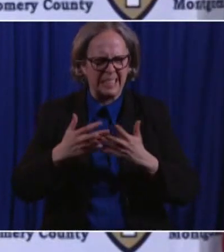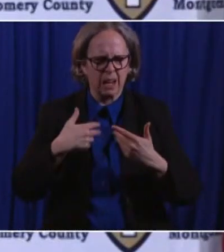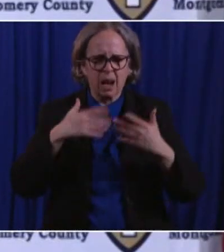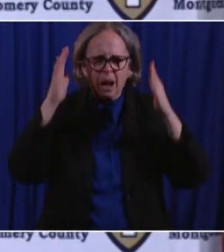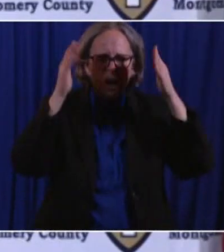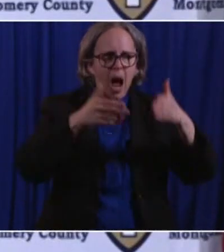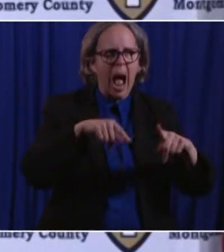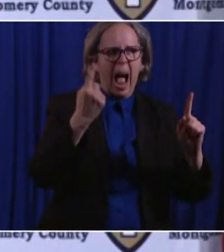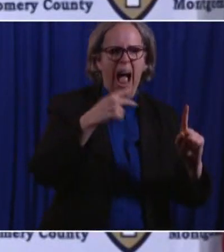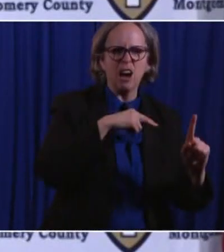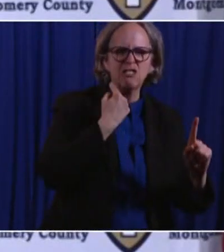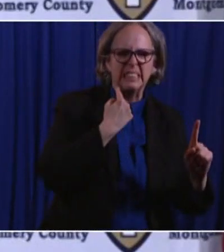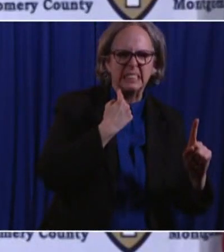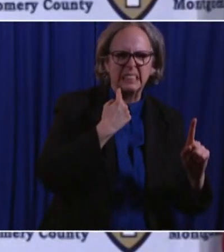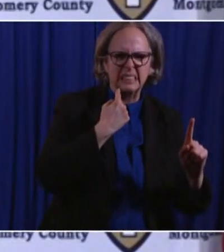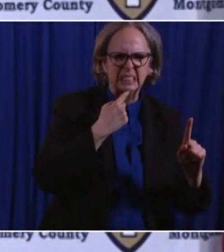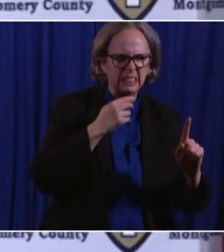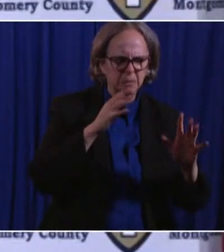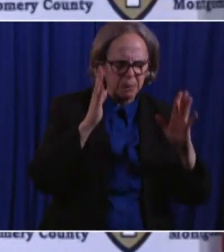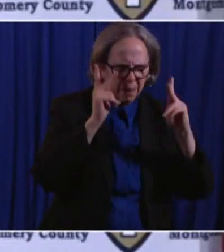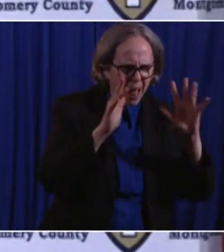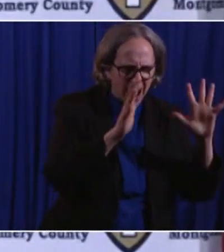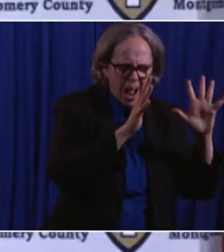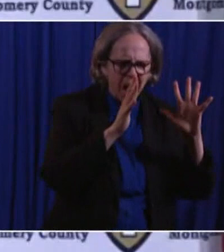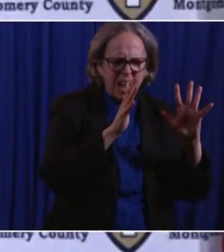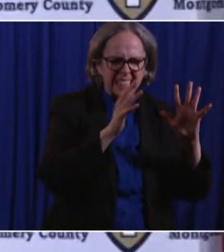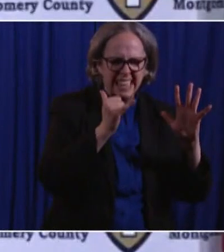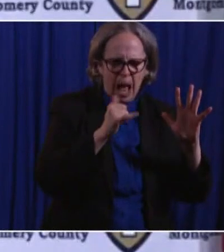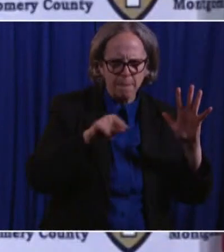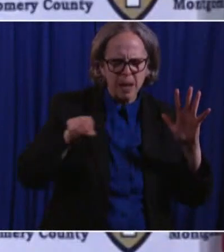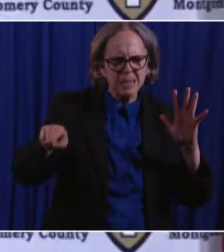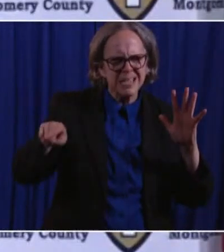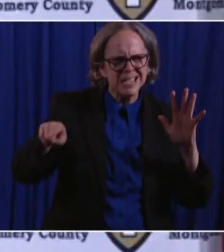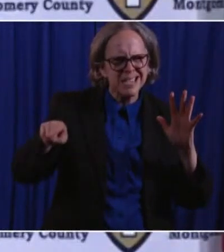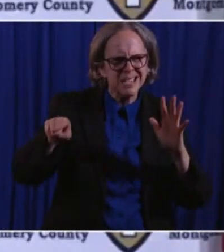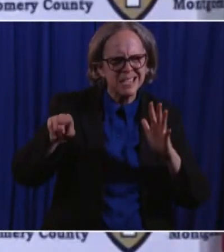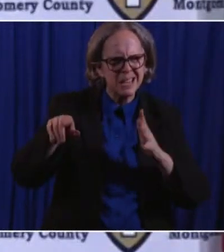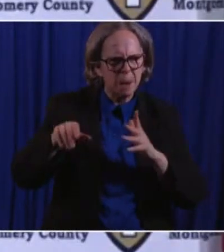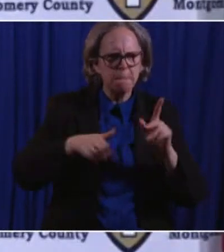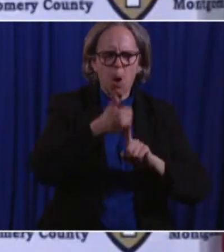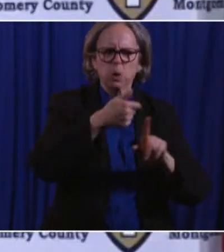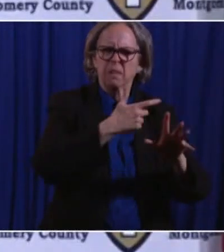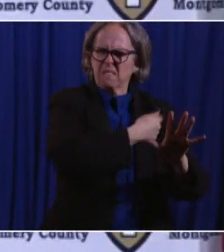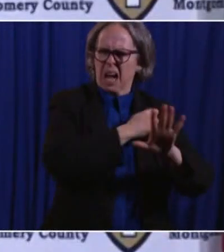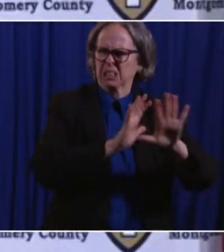we continue to do that with the majority of our vaccine. We've opened this up.